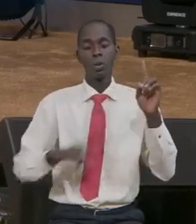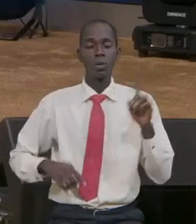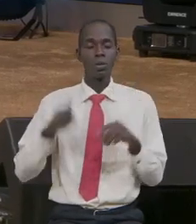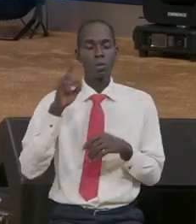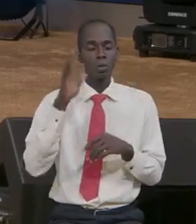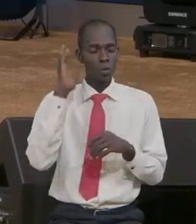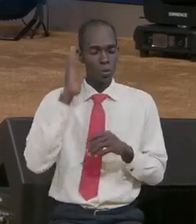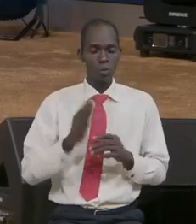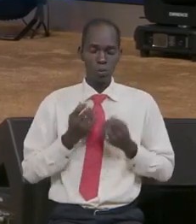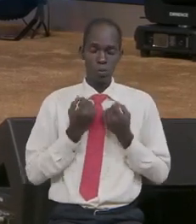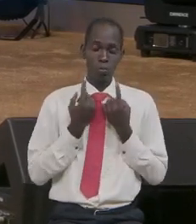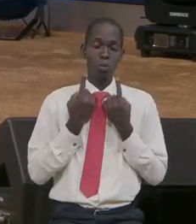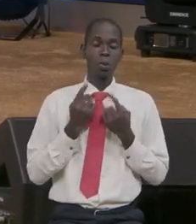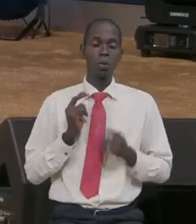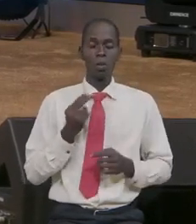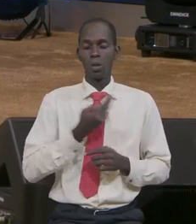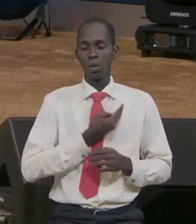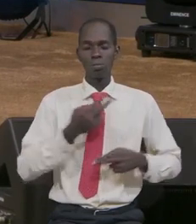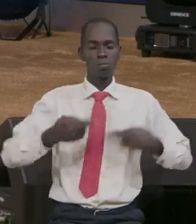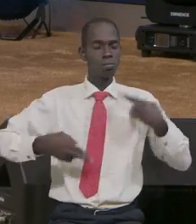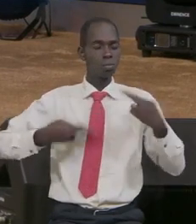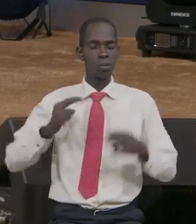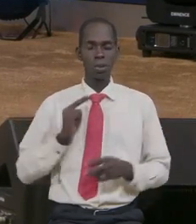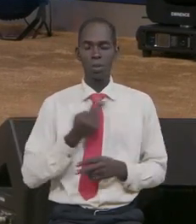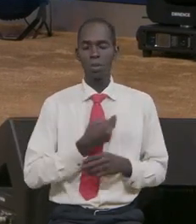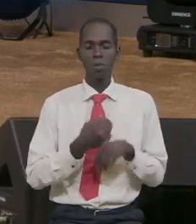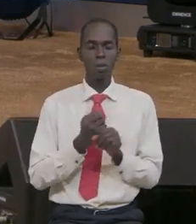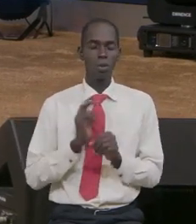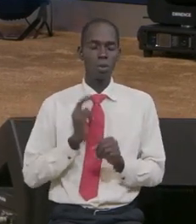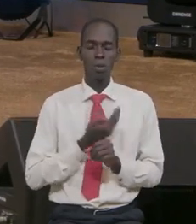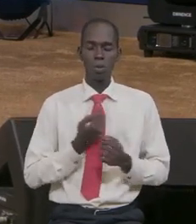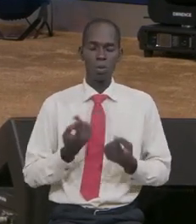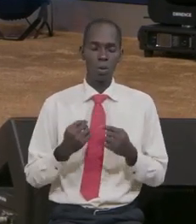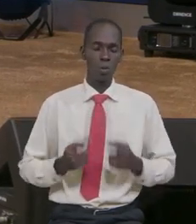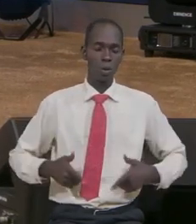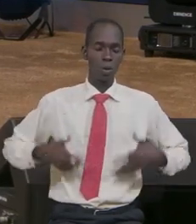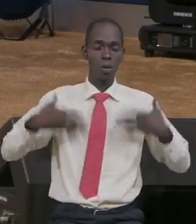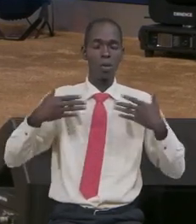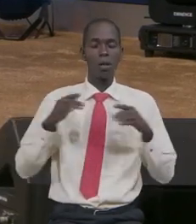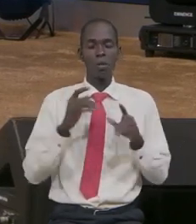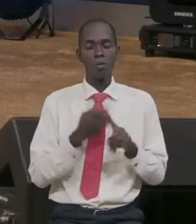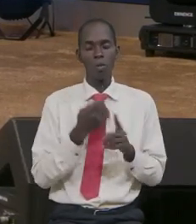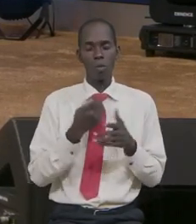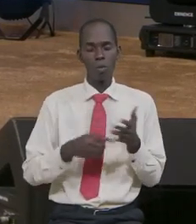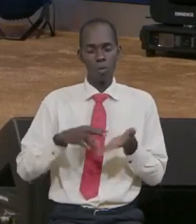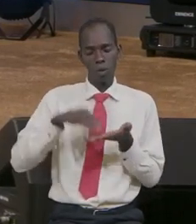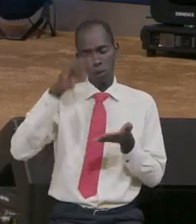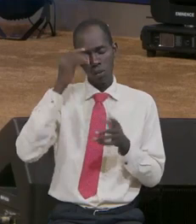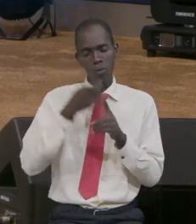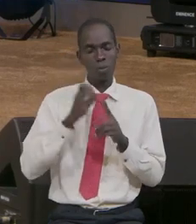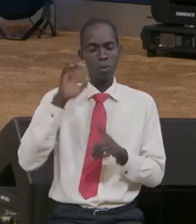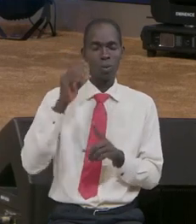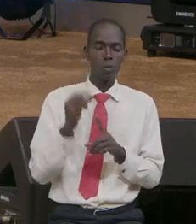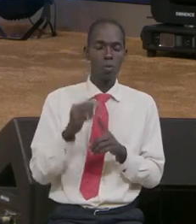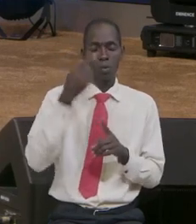us and revive us. Make us come alive as a result of what we are learning from your word, because your word